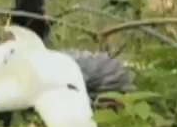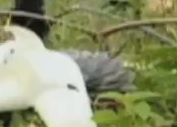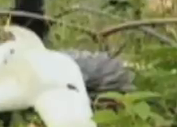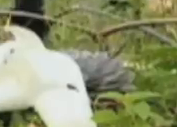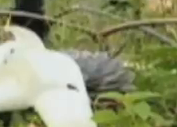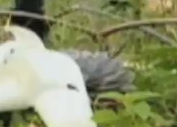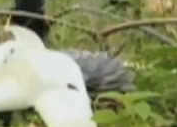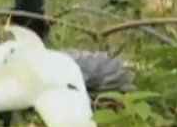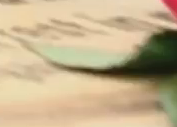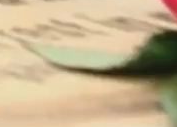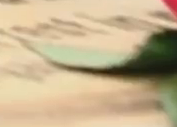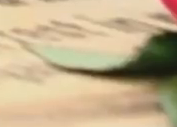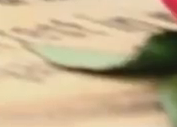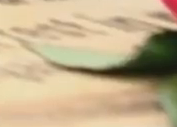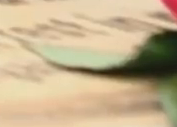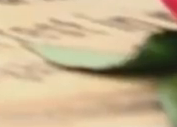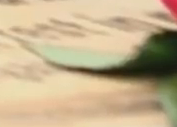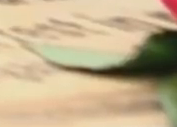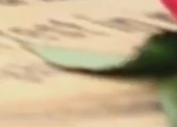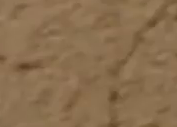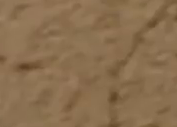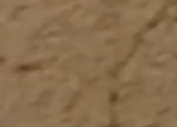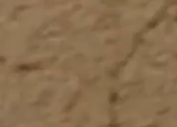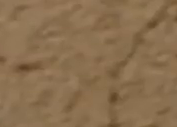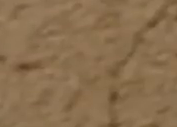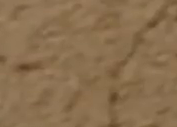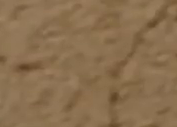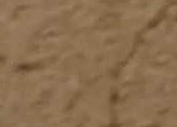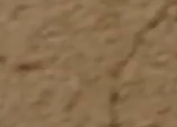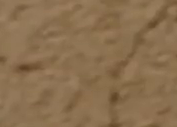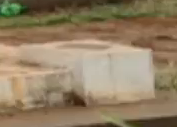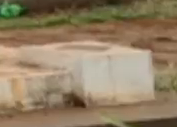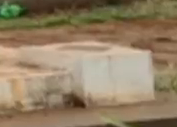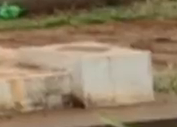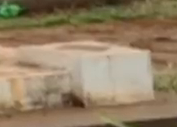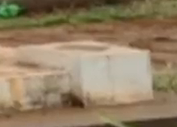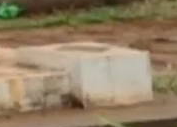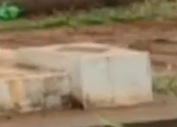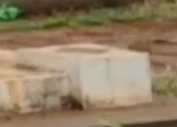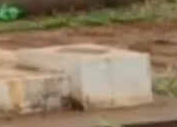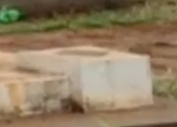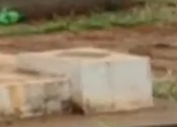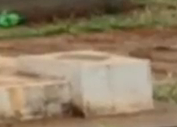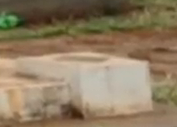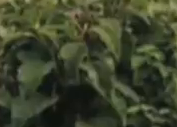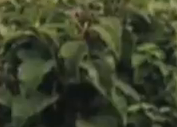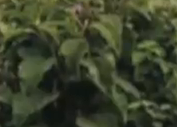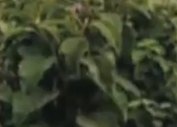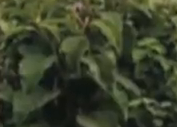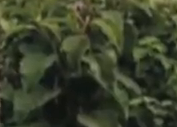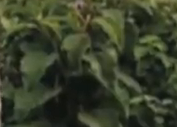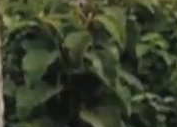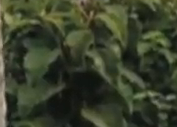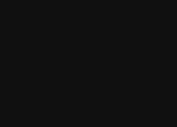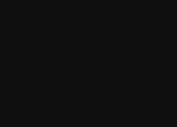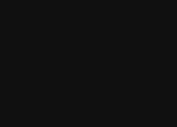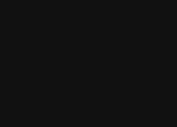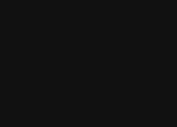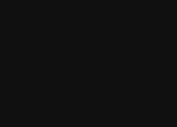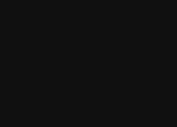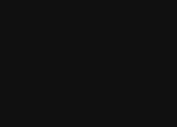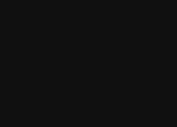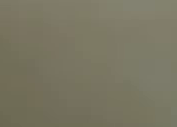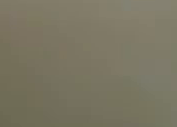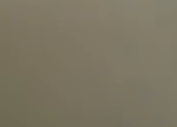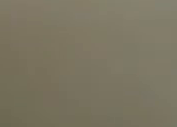There's really no rest for the departed at the Langata Cemetery. Grave mistakes. Tonight's special